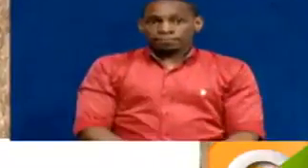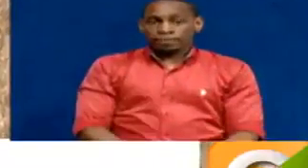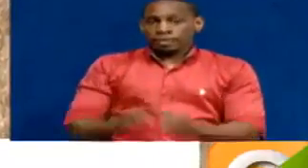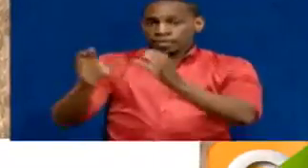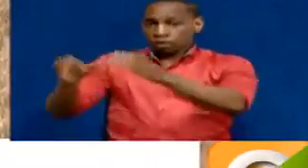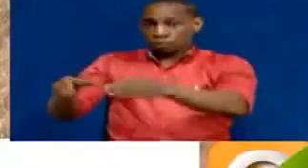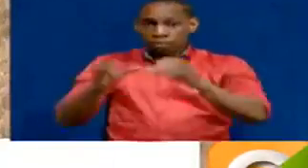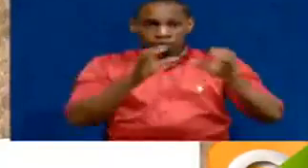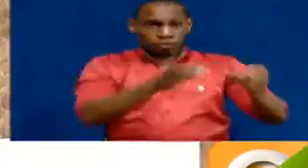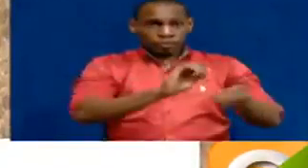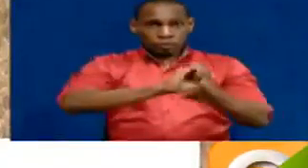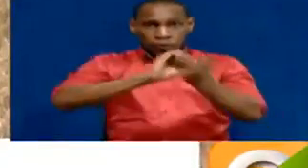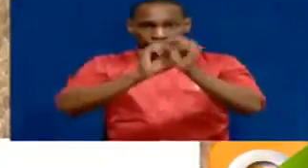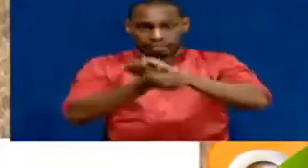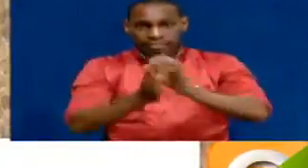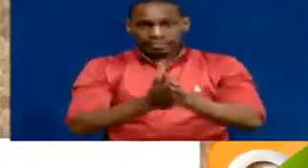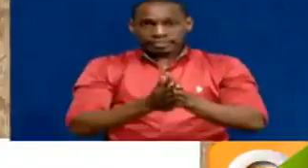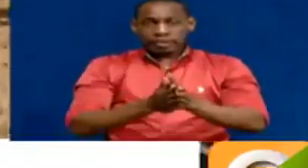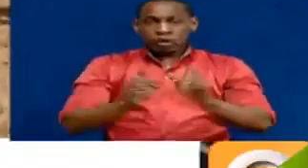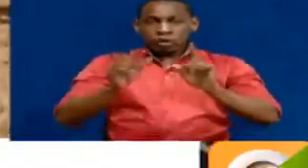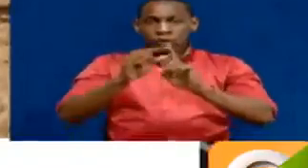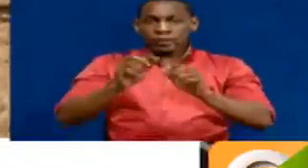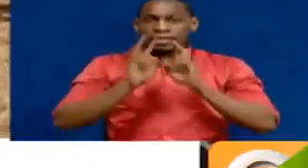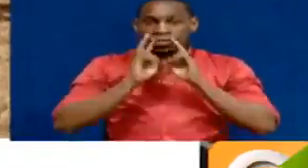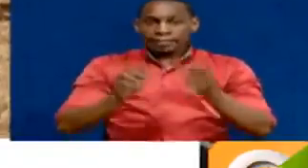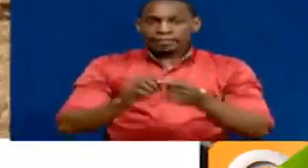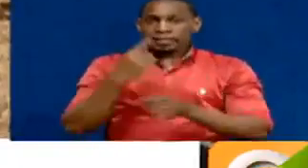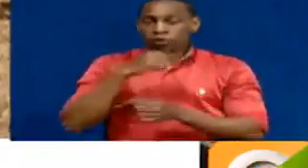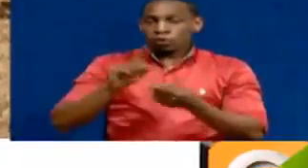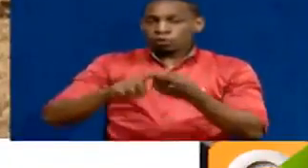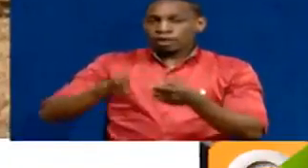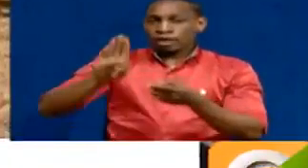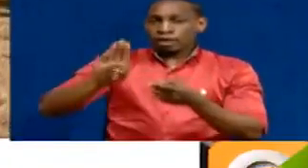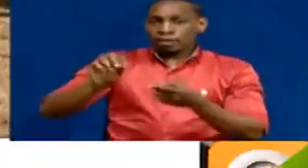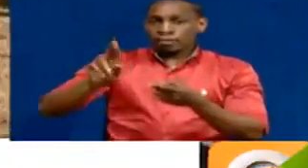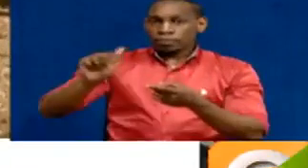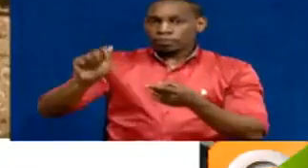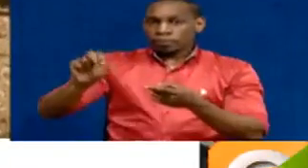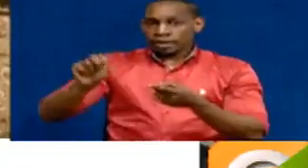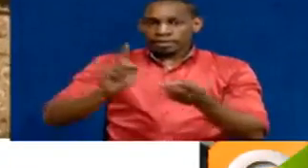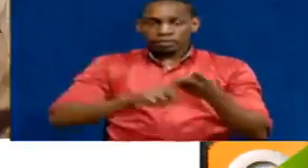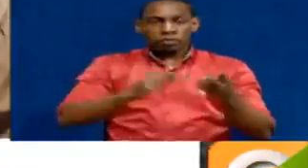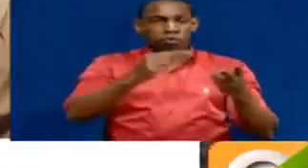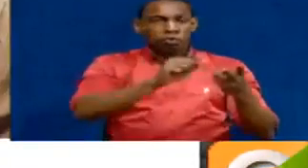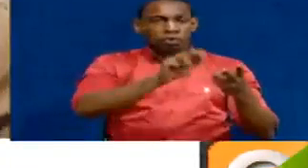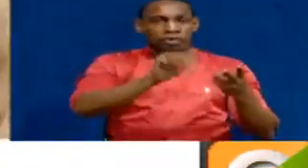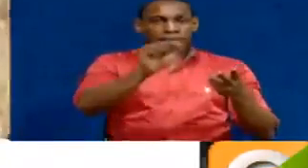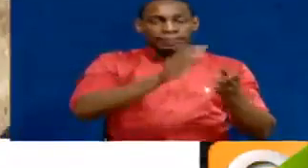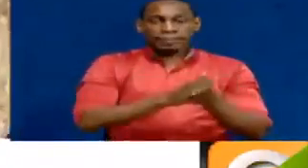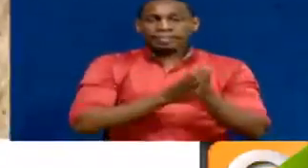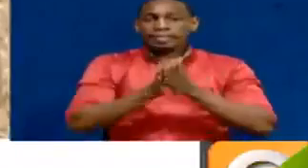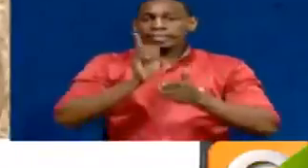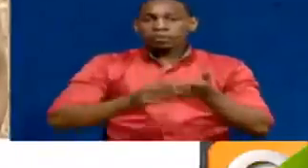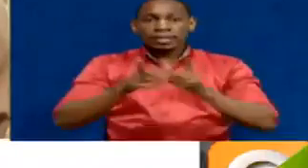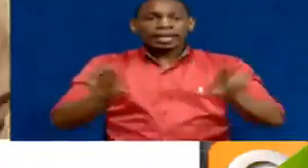The communities that have changed the meaning of coexistence here are the Boranas and the Gabras. Interestingly, the two speak the